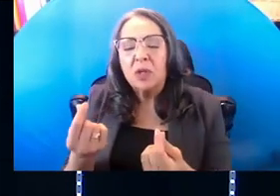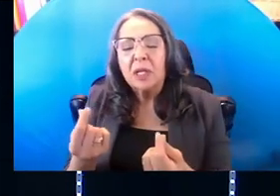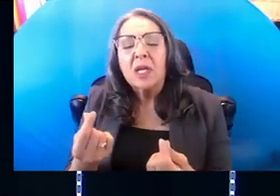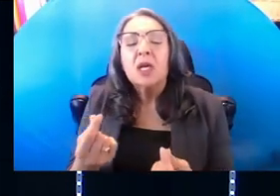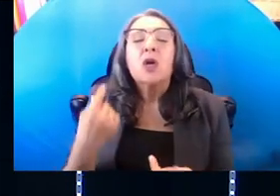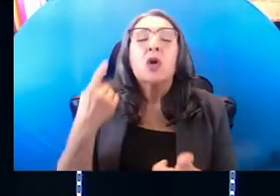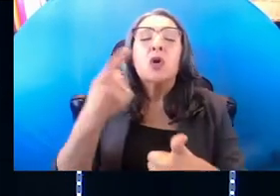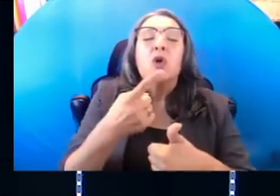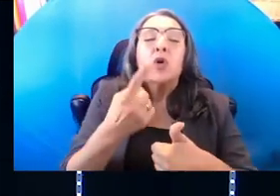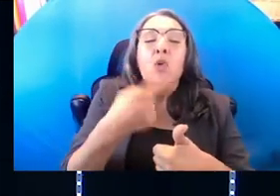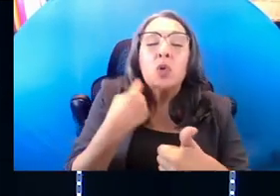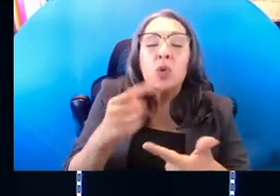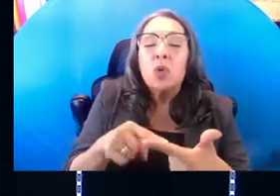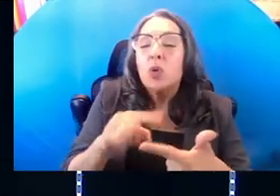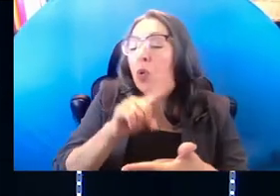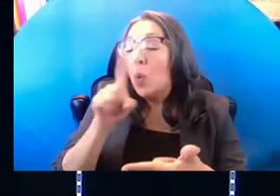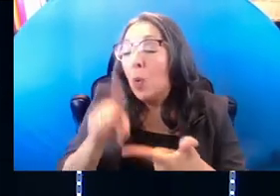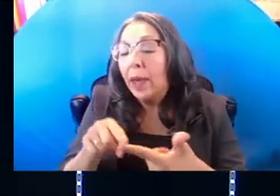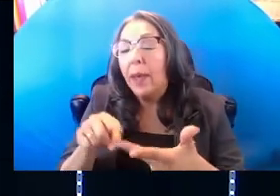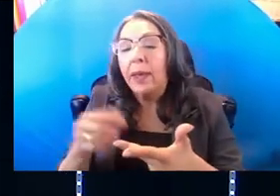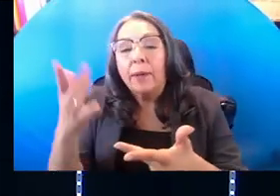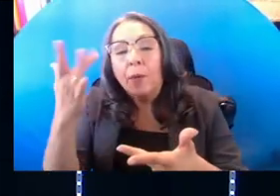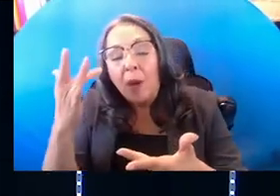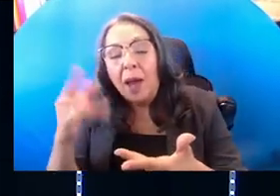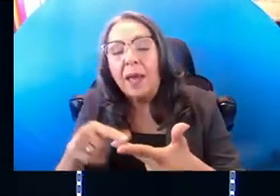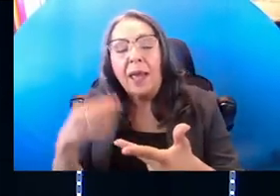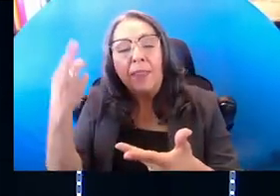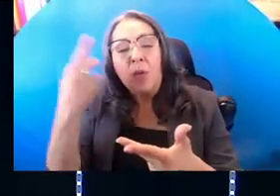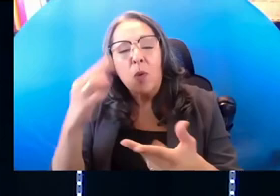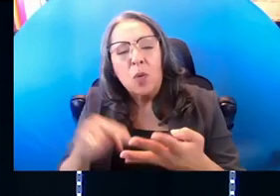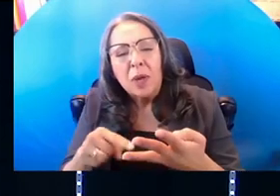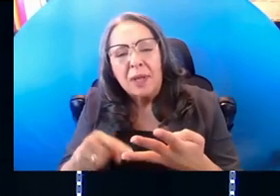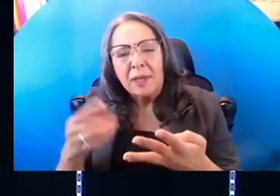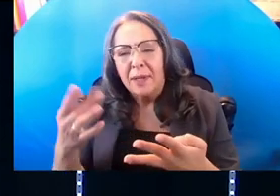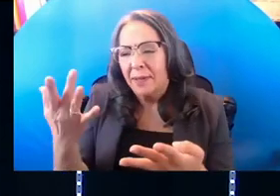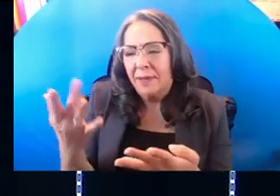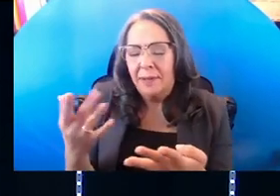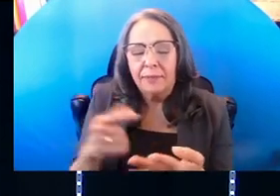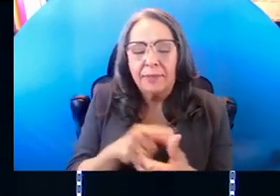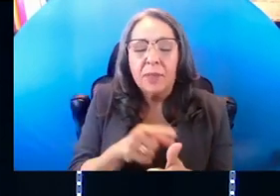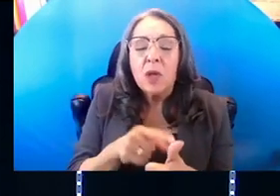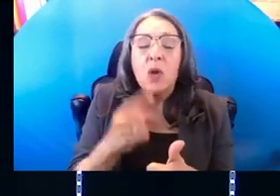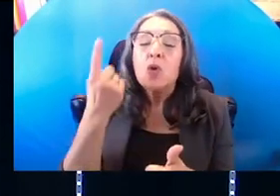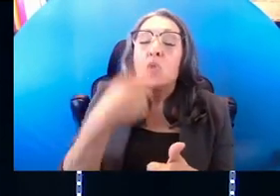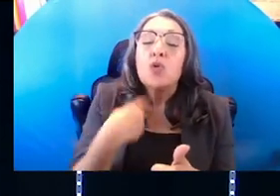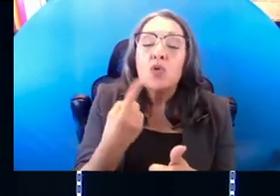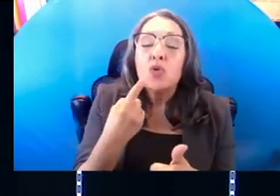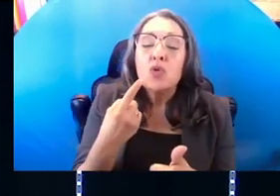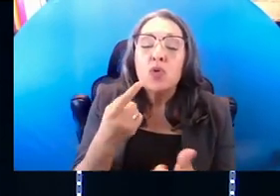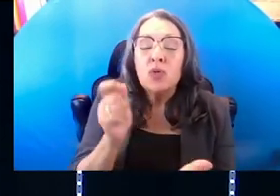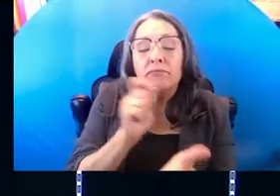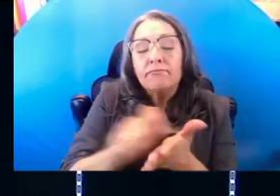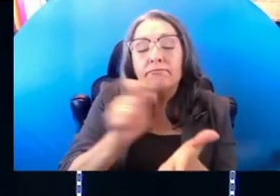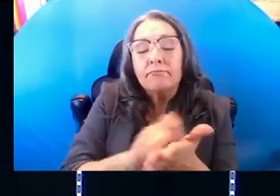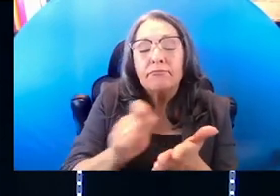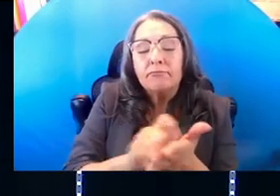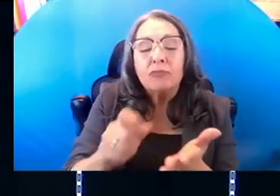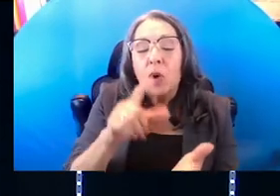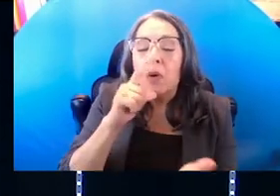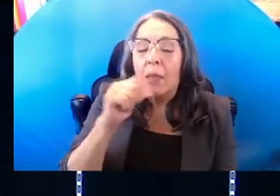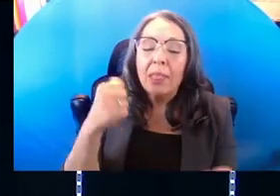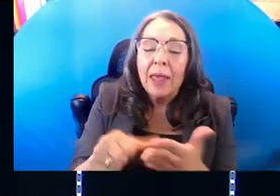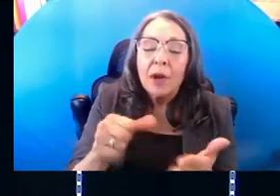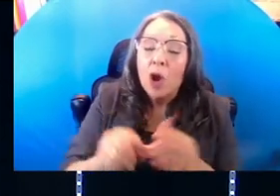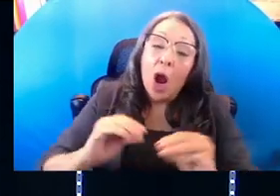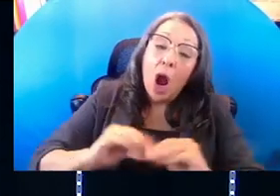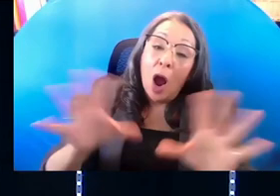why, and then a big point about the reason behind the context. And so the who is who wrote this letter. So the book of James is written by,